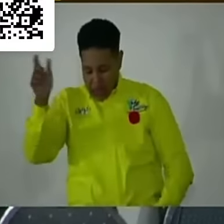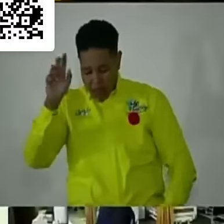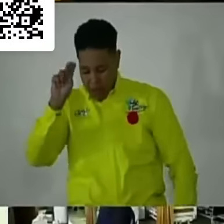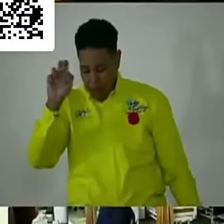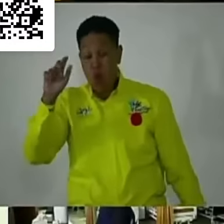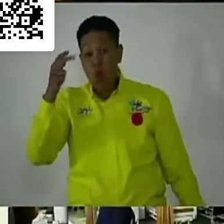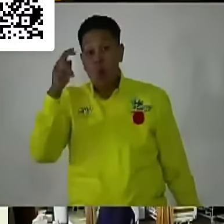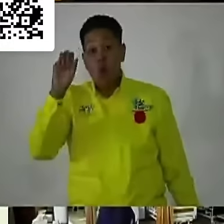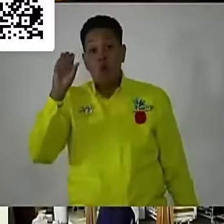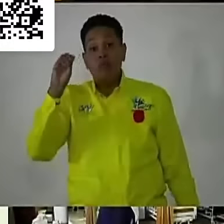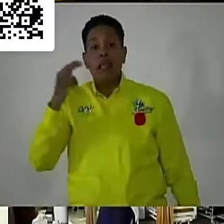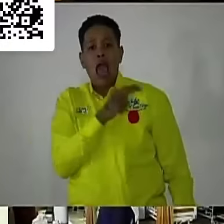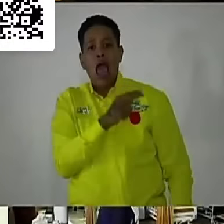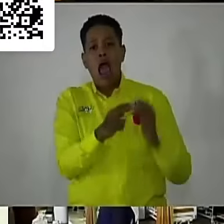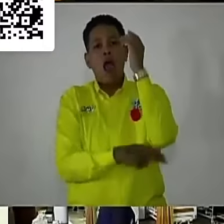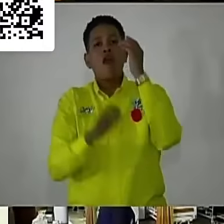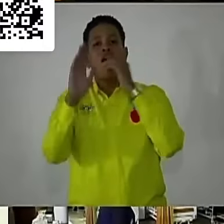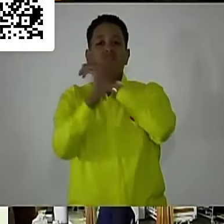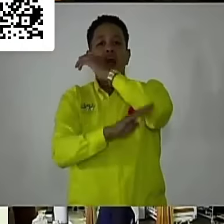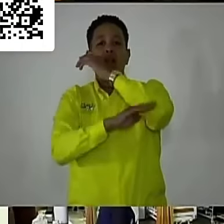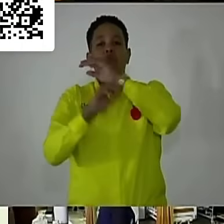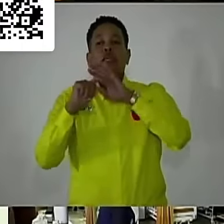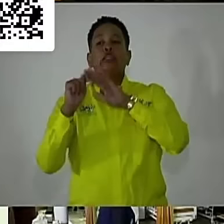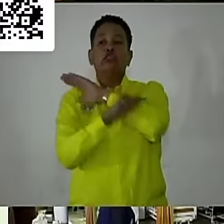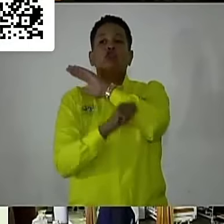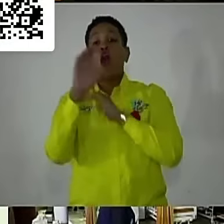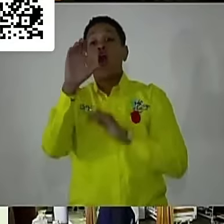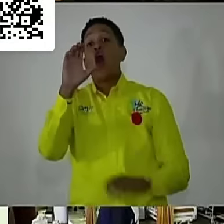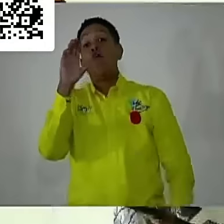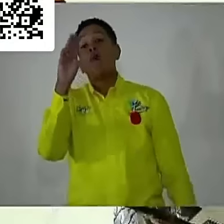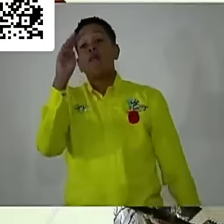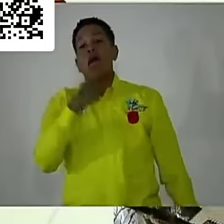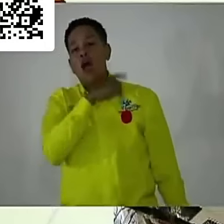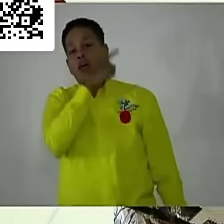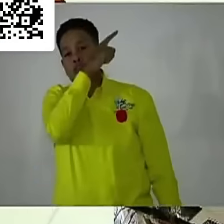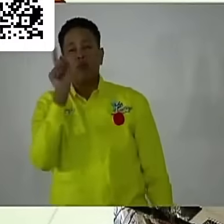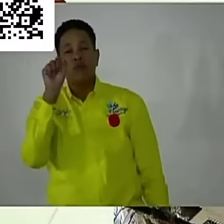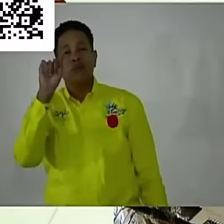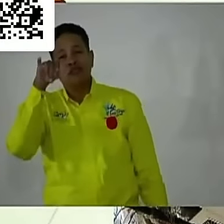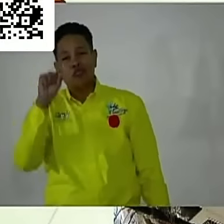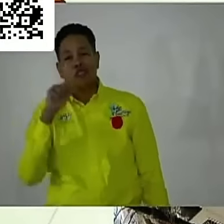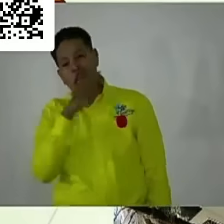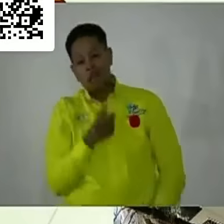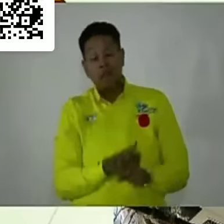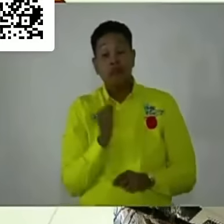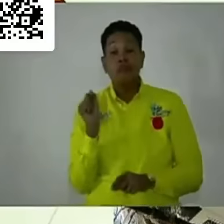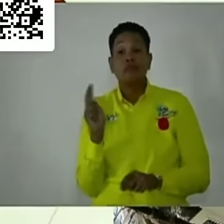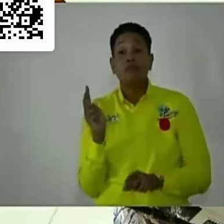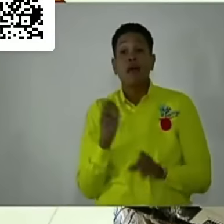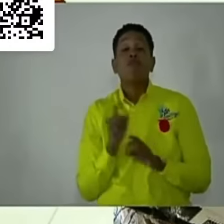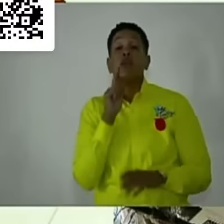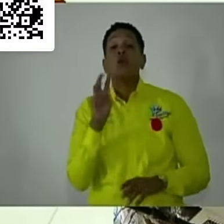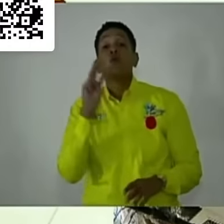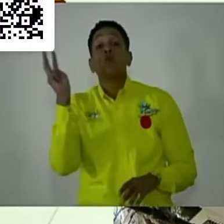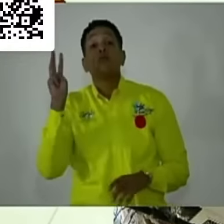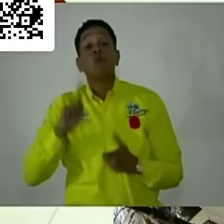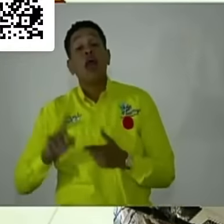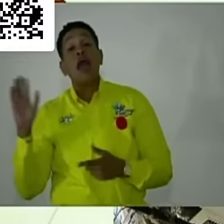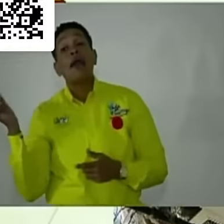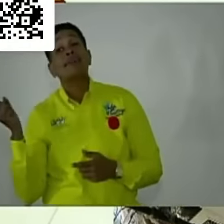in Hanover, Falmouth in Trelawney, Cornwall Regional in St. James, Sablamar in Westmoreland, and St. Anne's Bay in